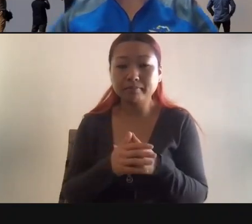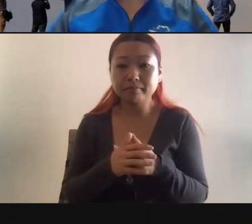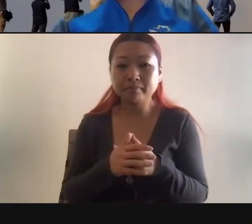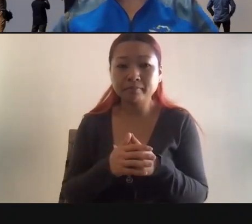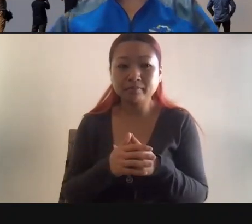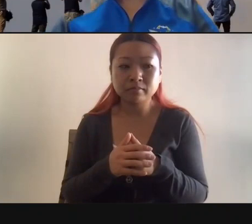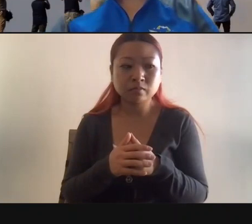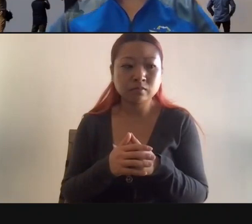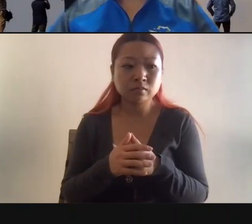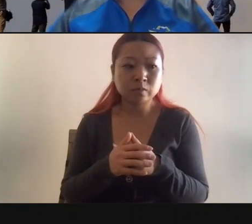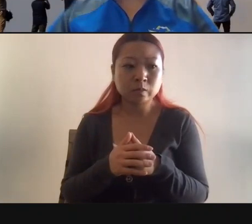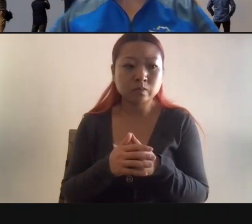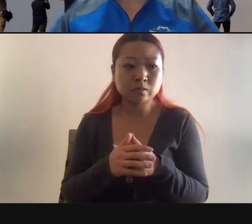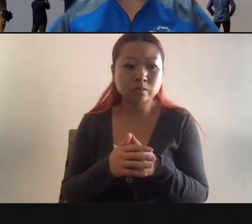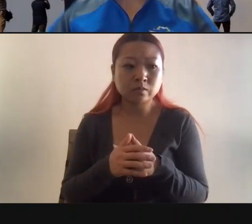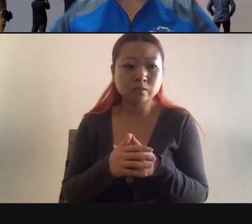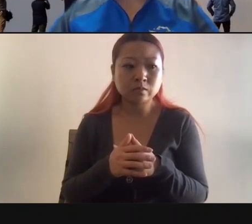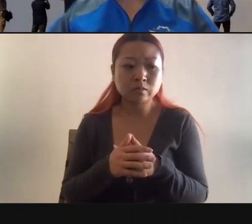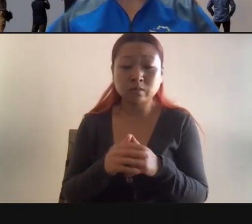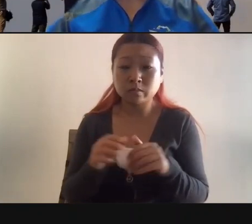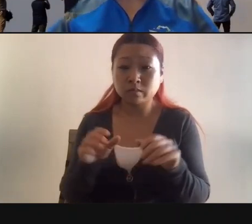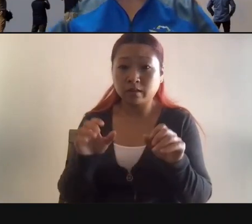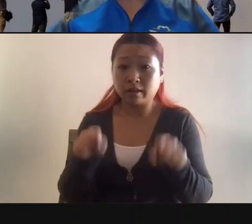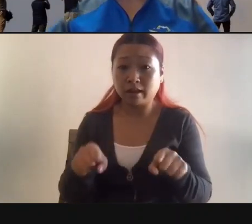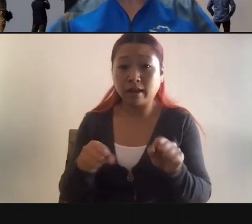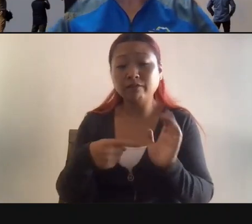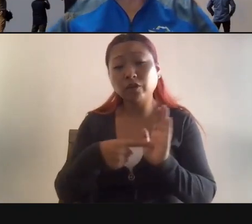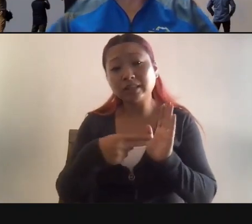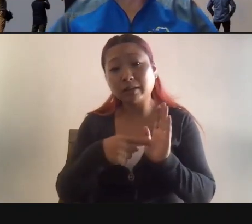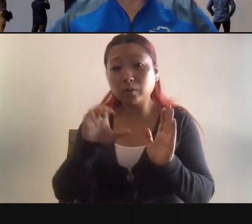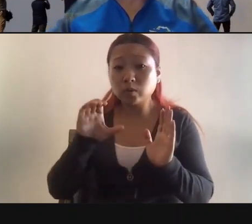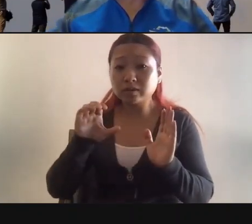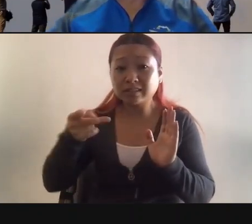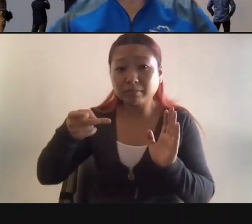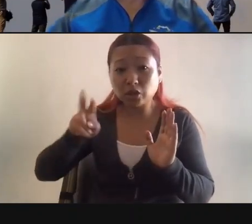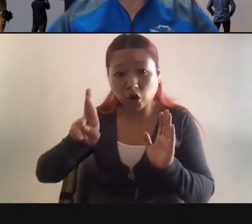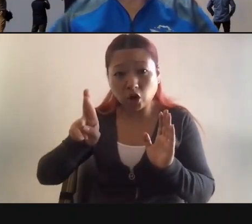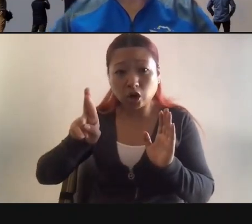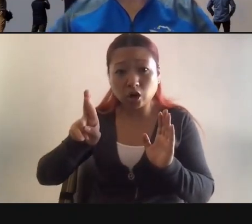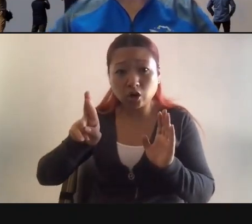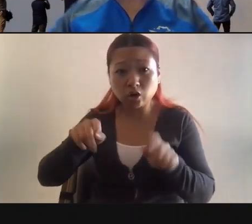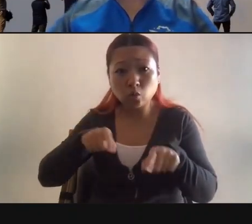what level can you do things like CPR on the station?